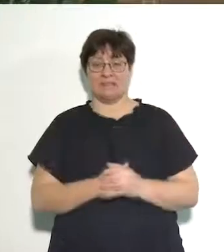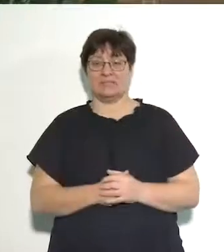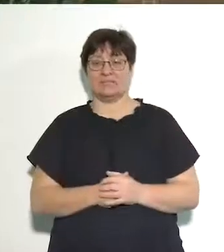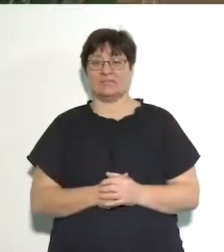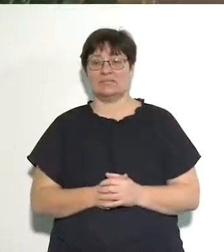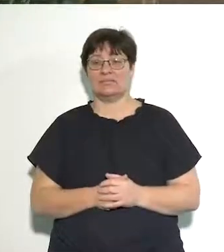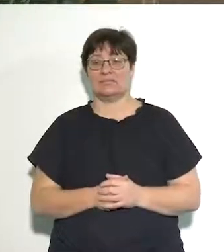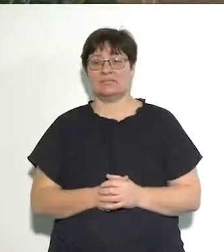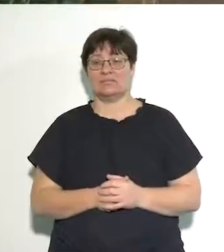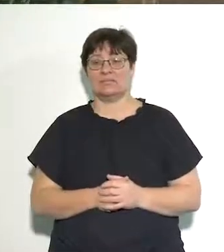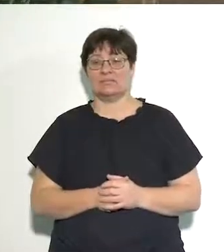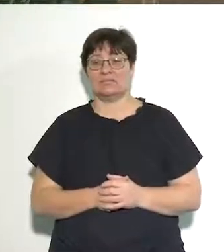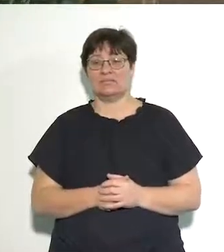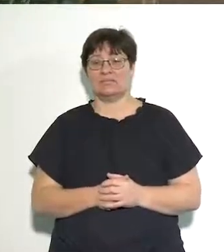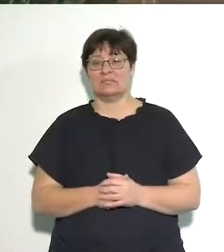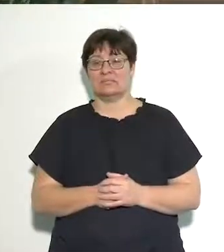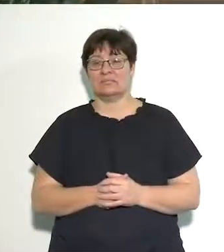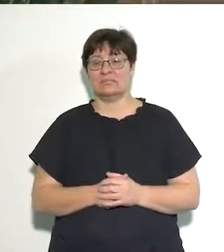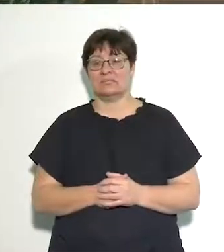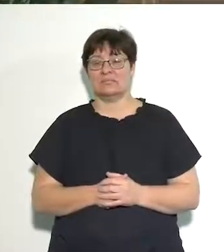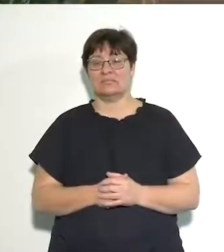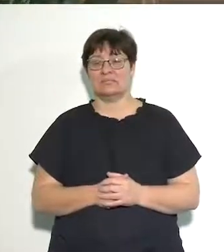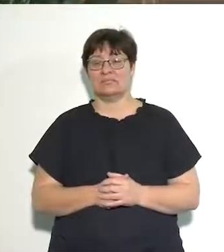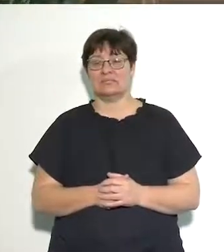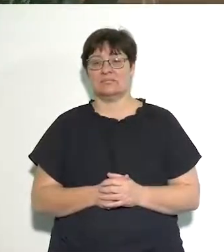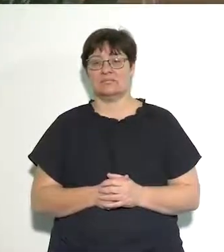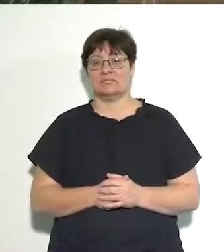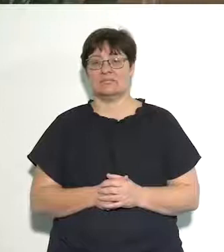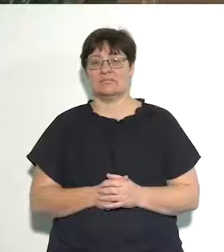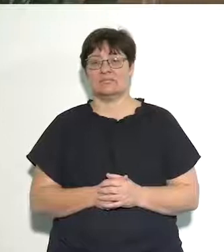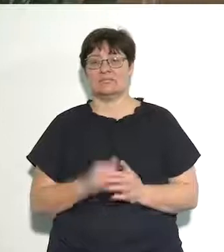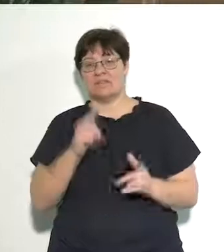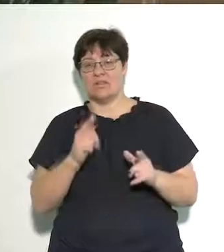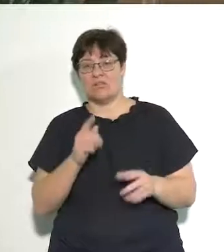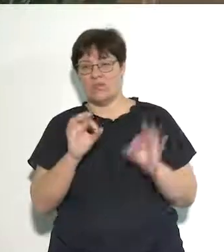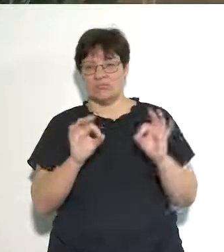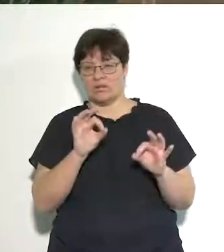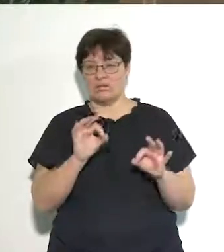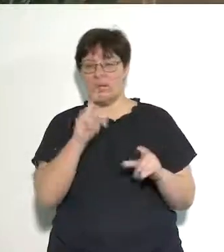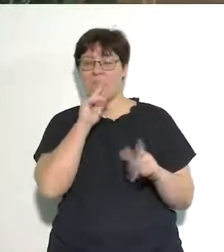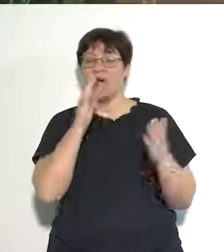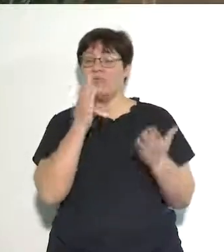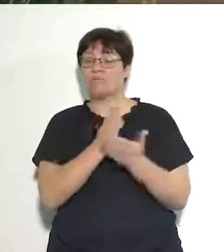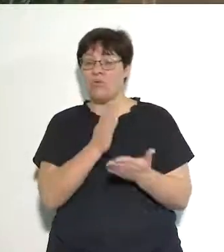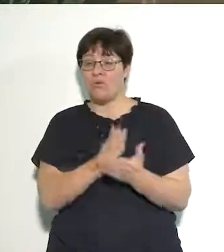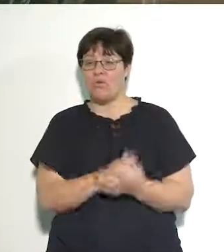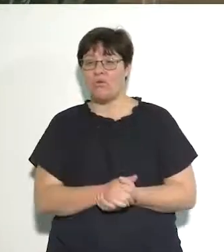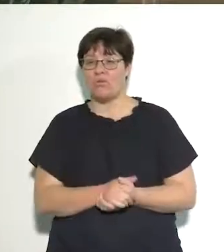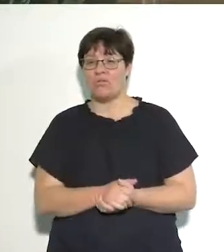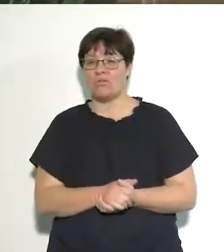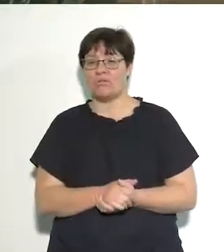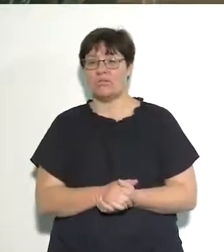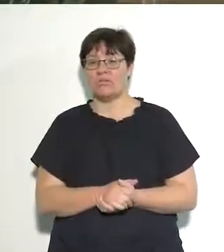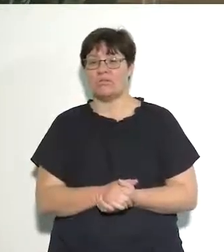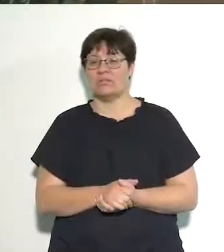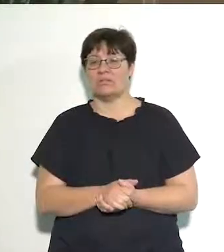so. Can you see them? And I've got to shift them round and round so I can make